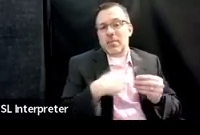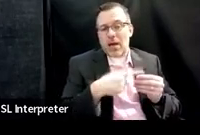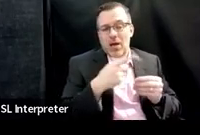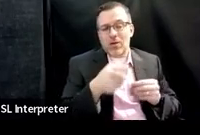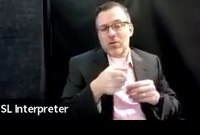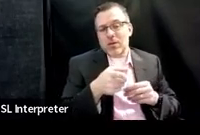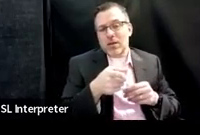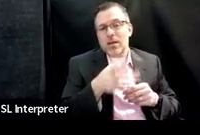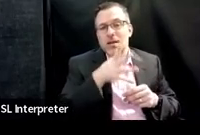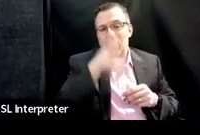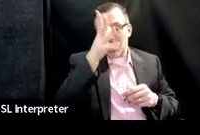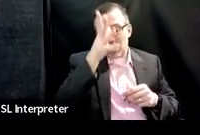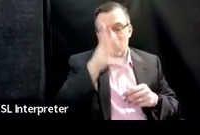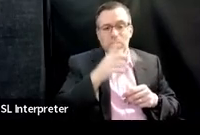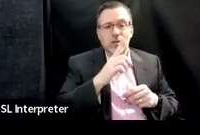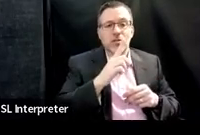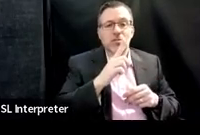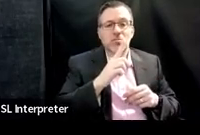provided